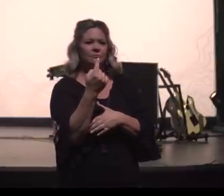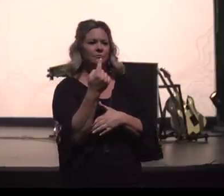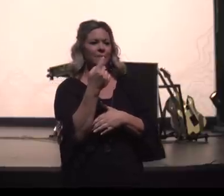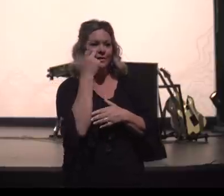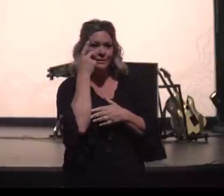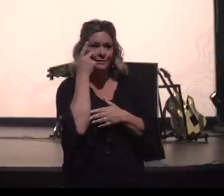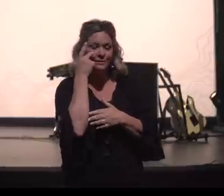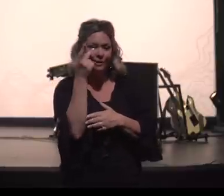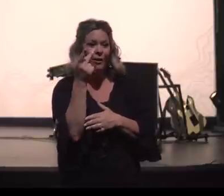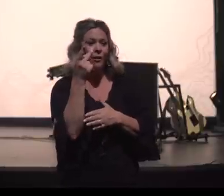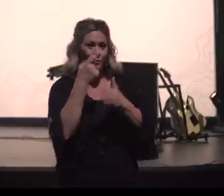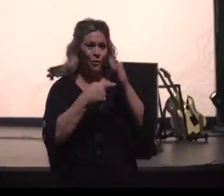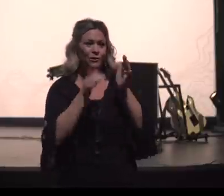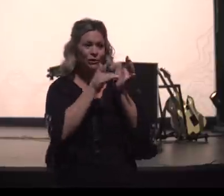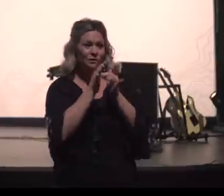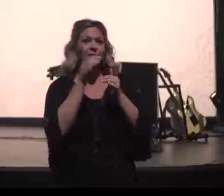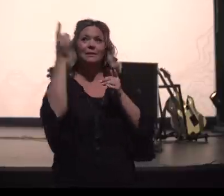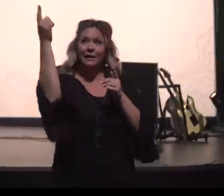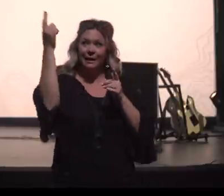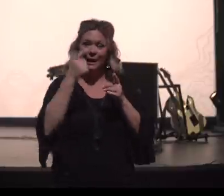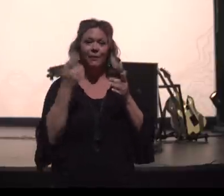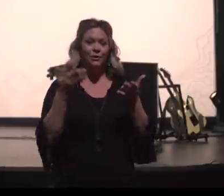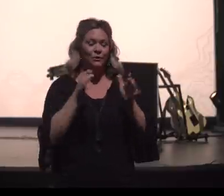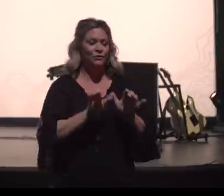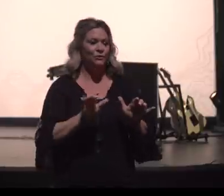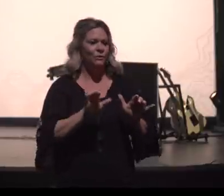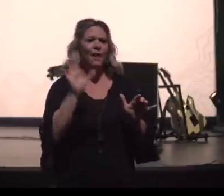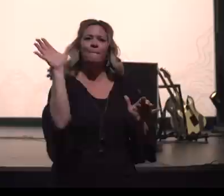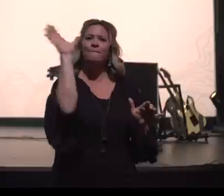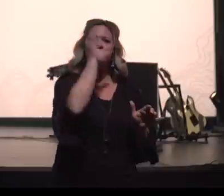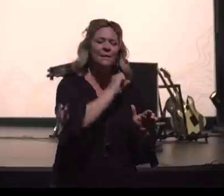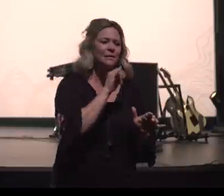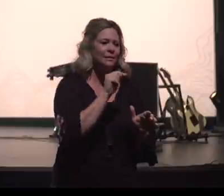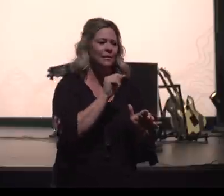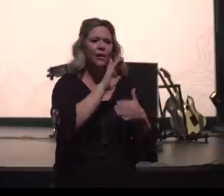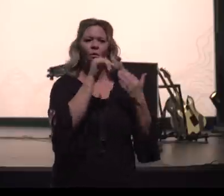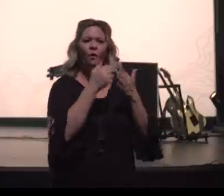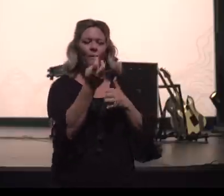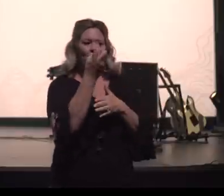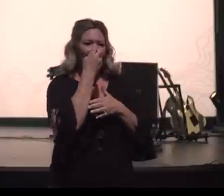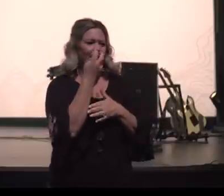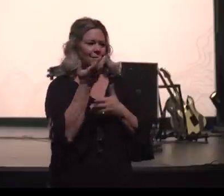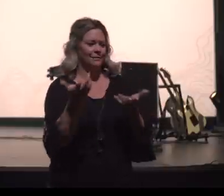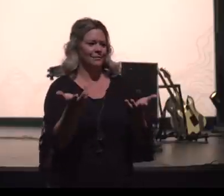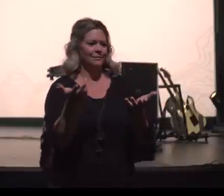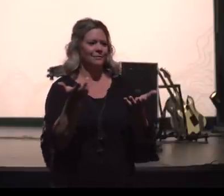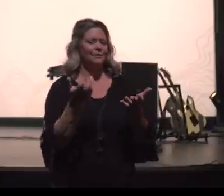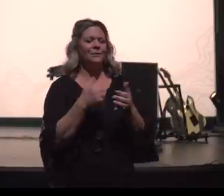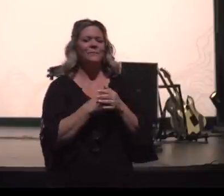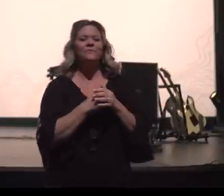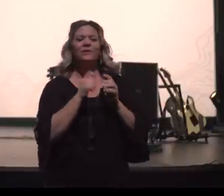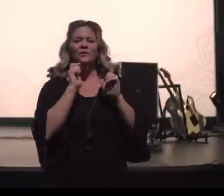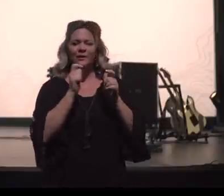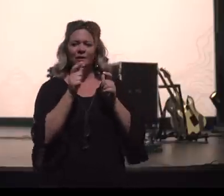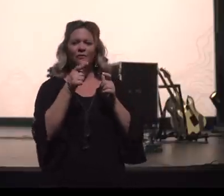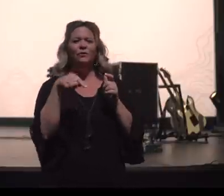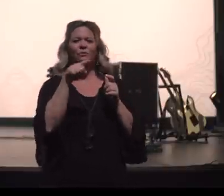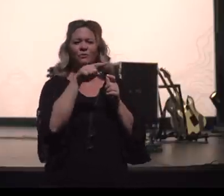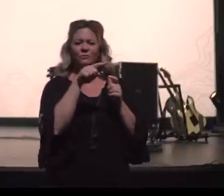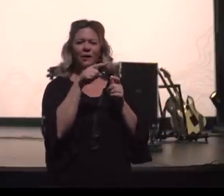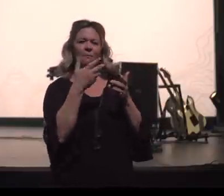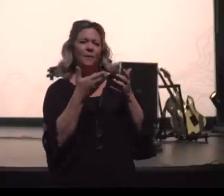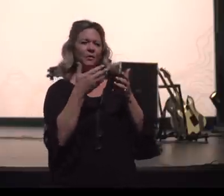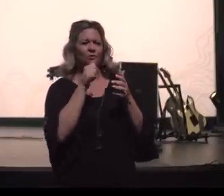that saw what Jesus came to do? They completely missed it. All of them were blind. In fact, and this should give some of you that have kind of